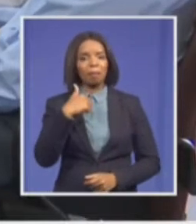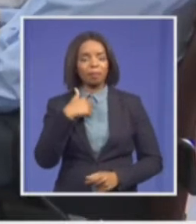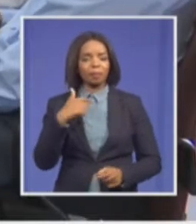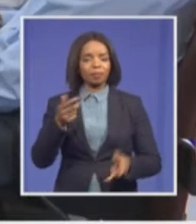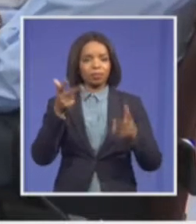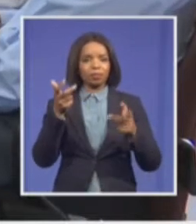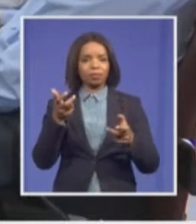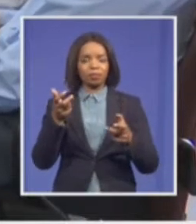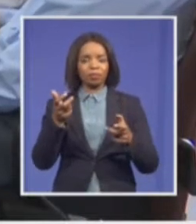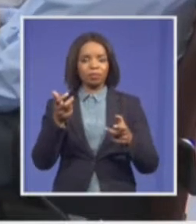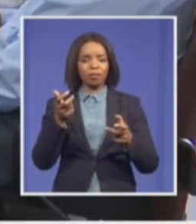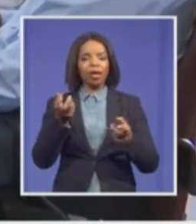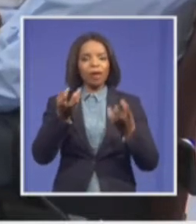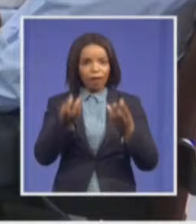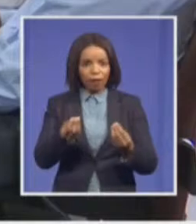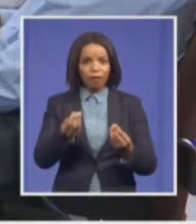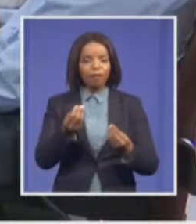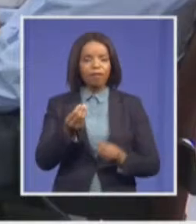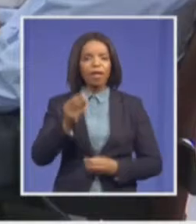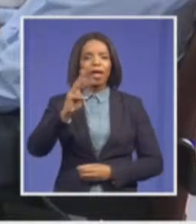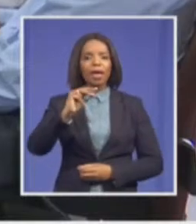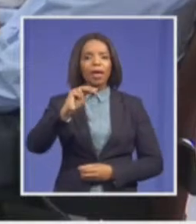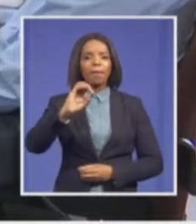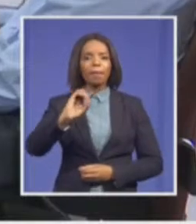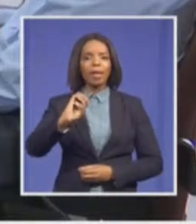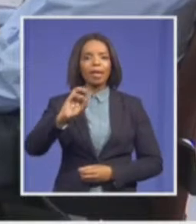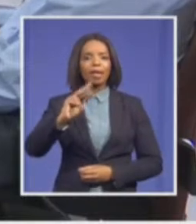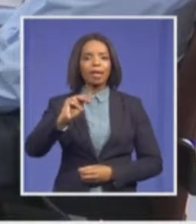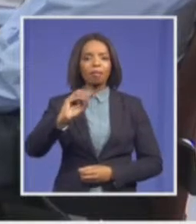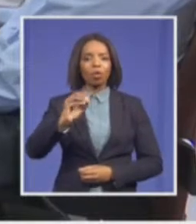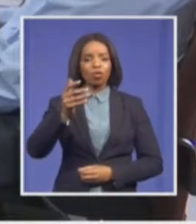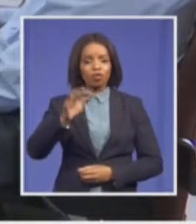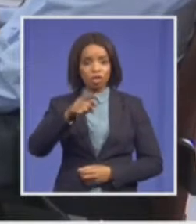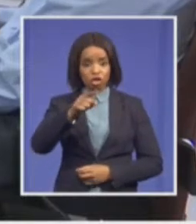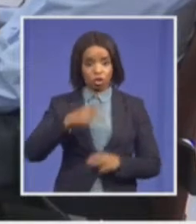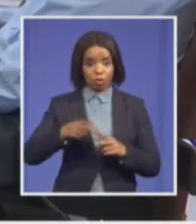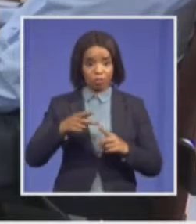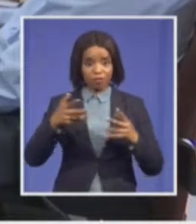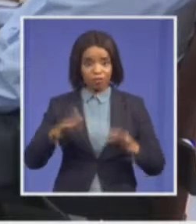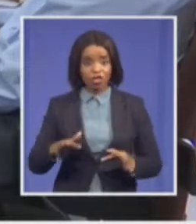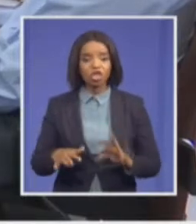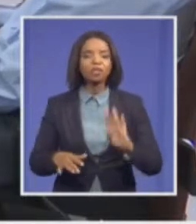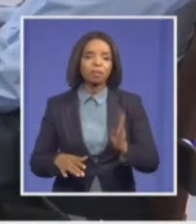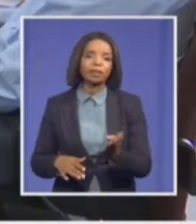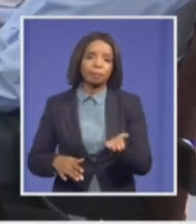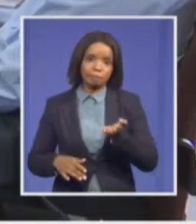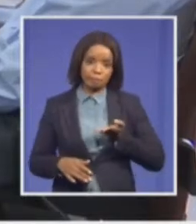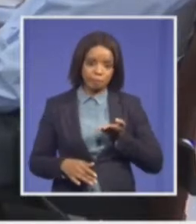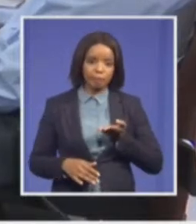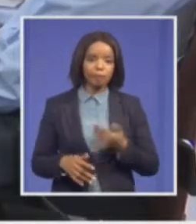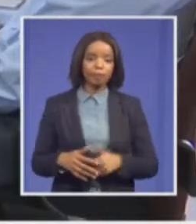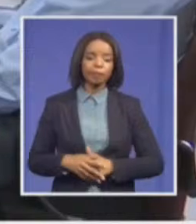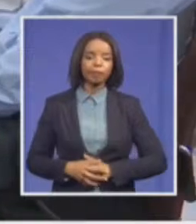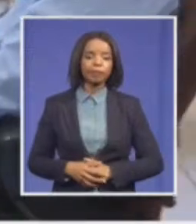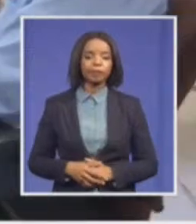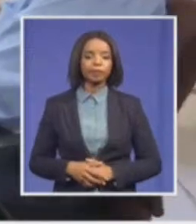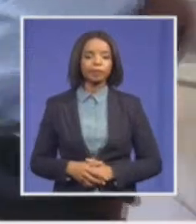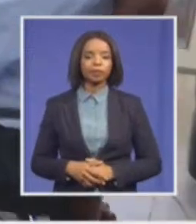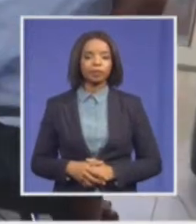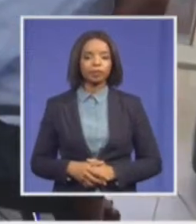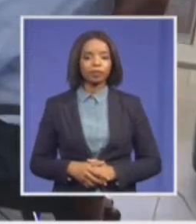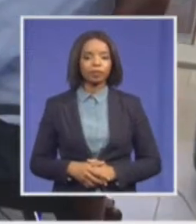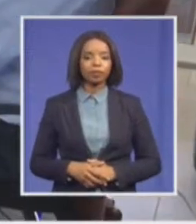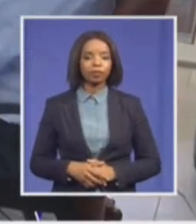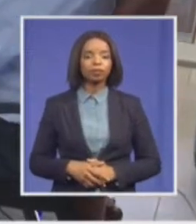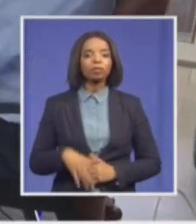Correct. Can I take you to your memorandum? can just give me the page number, sir.